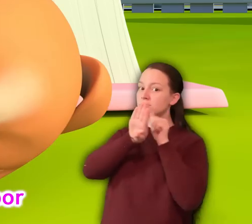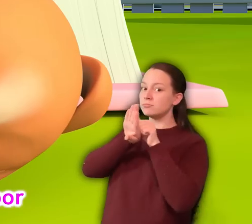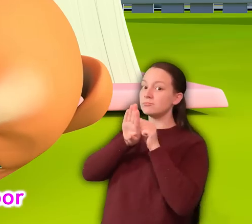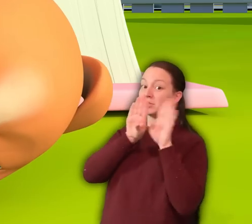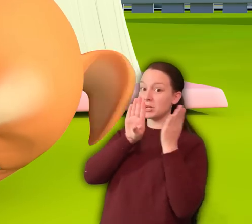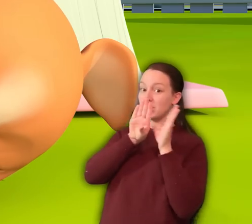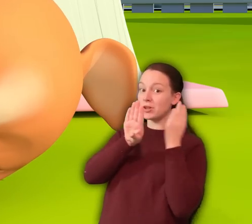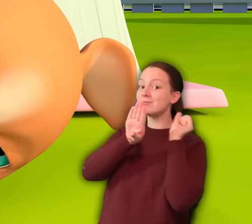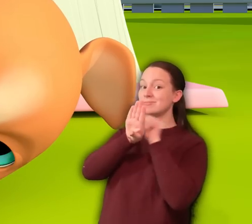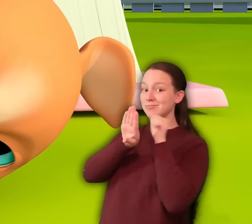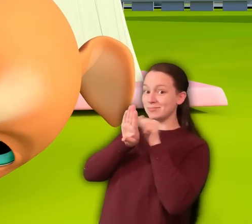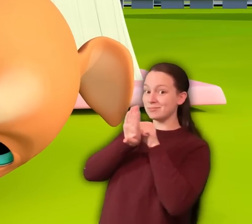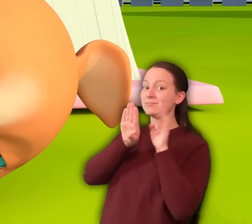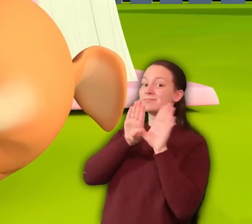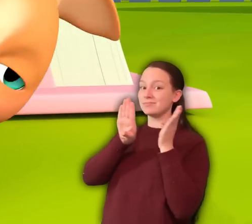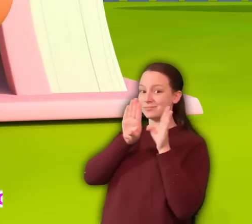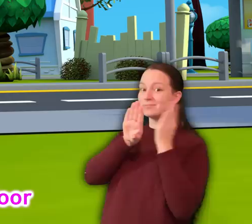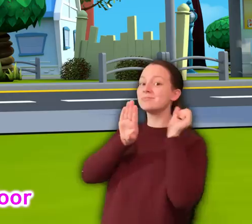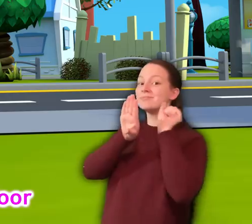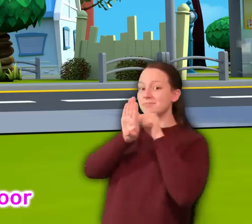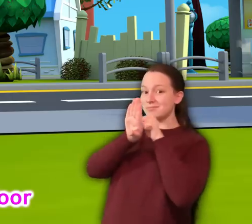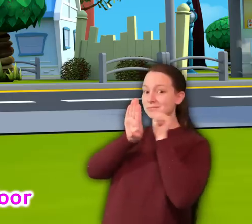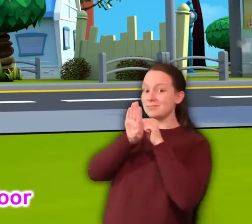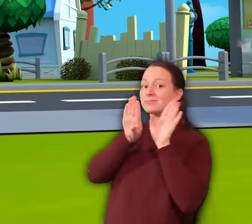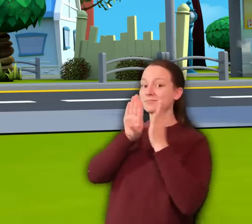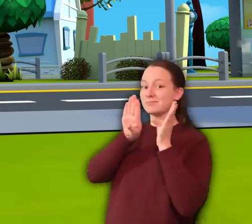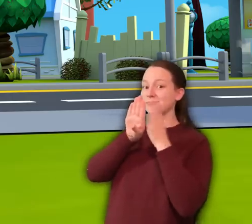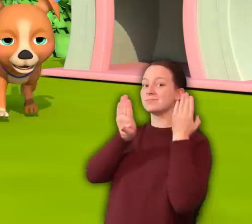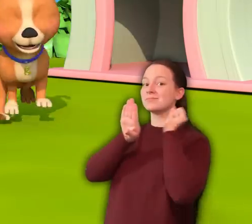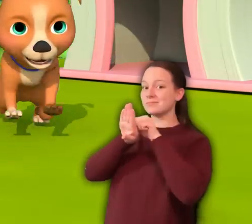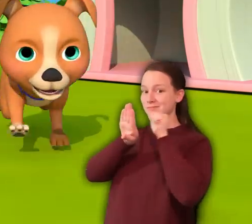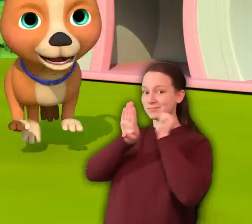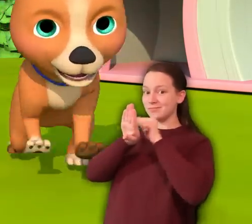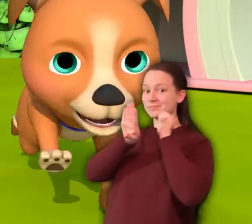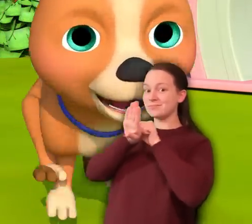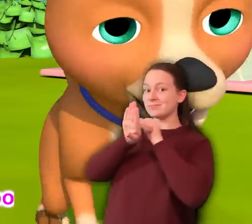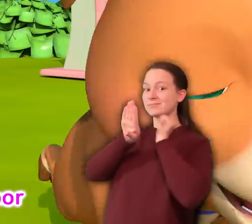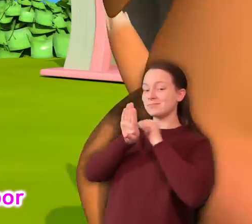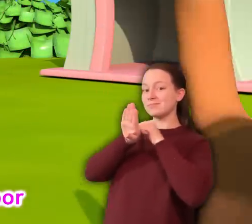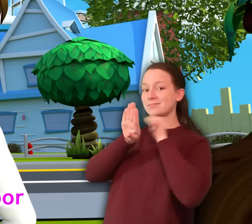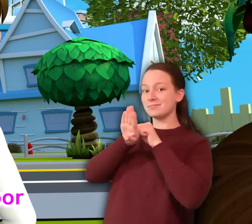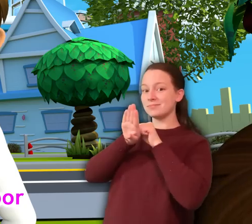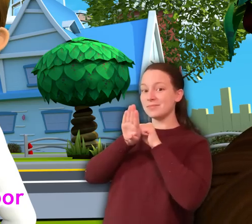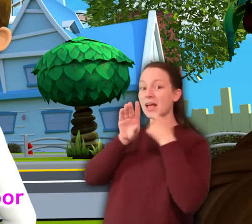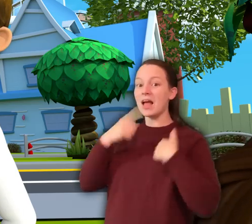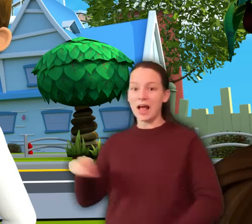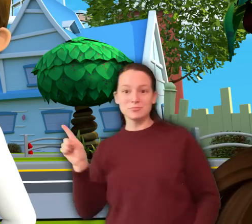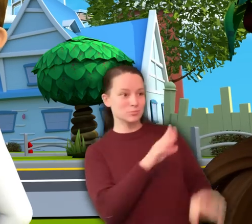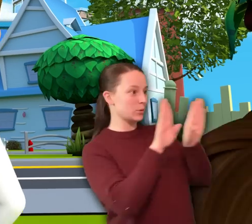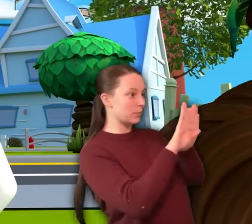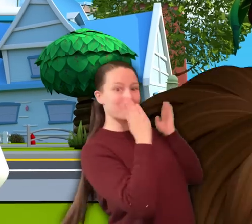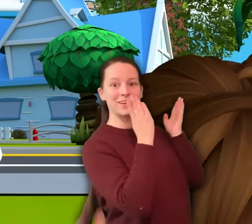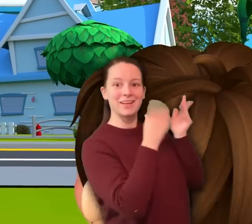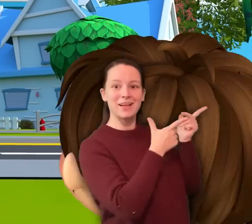a knock on the door knock on the door knock on the door then there was a knock on the